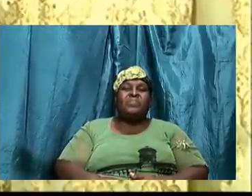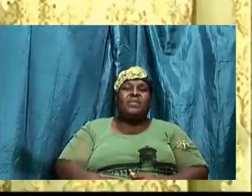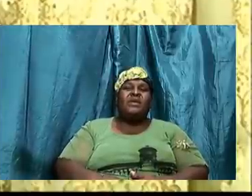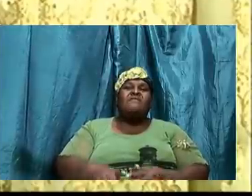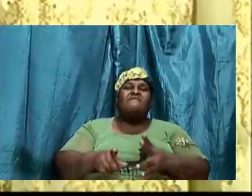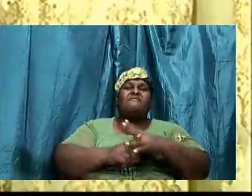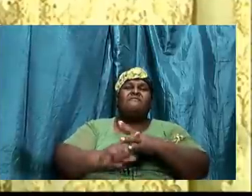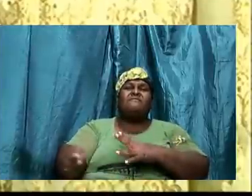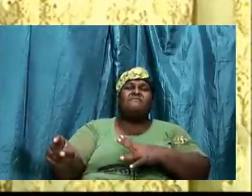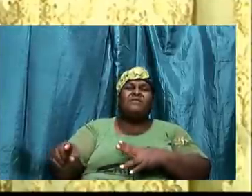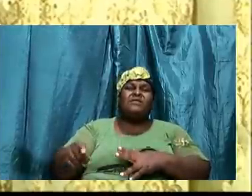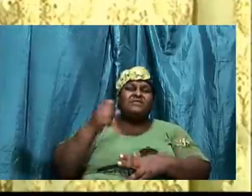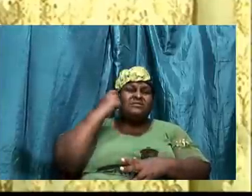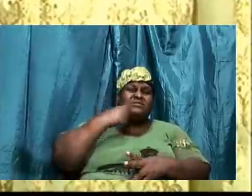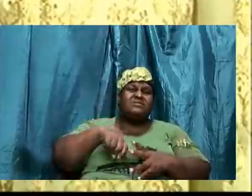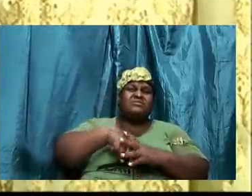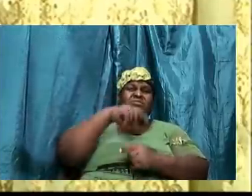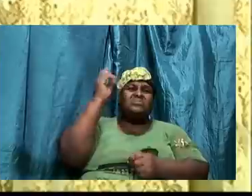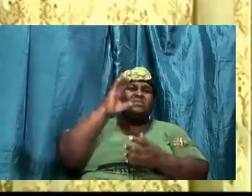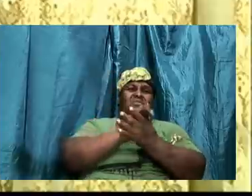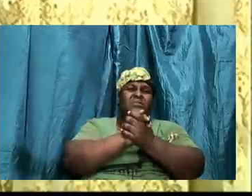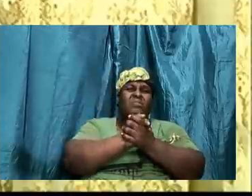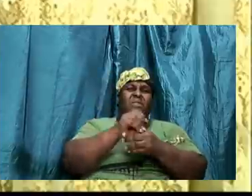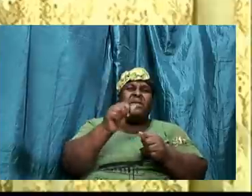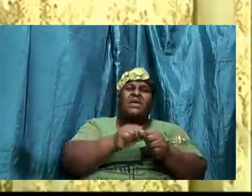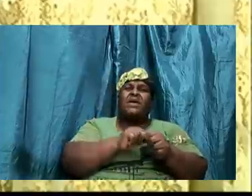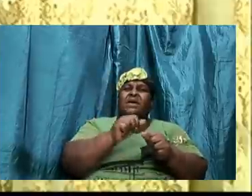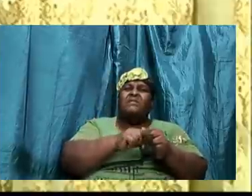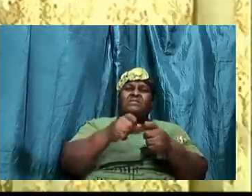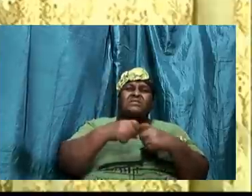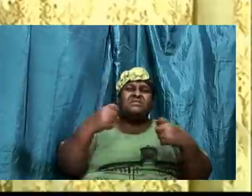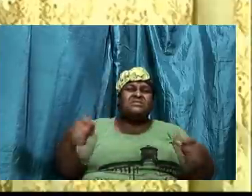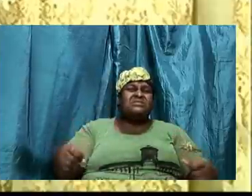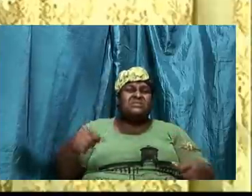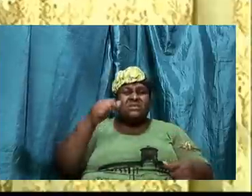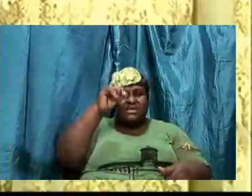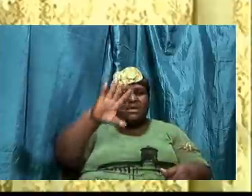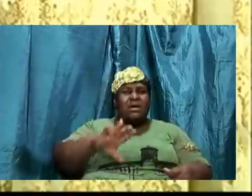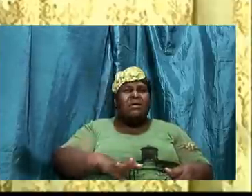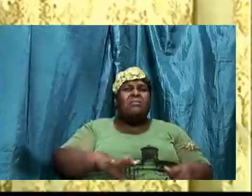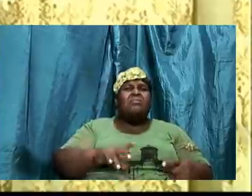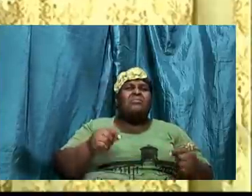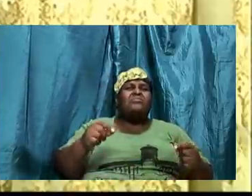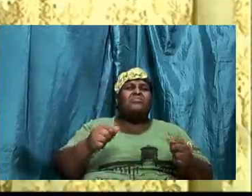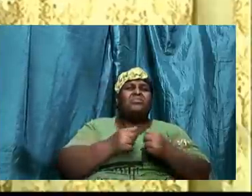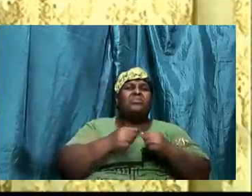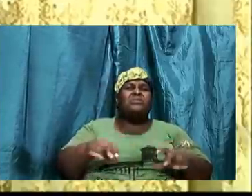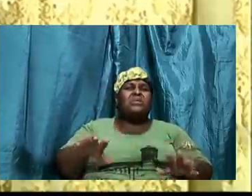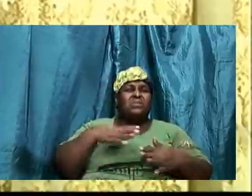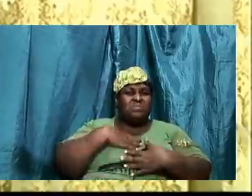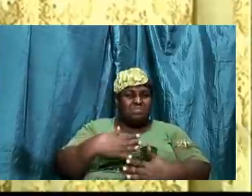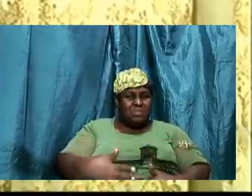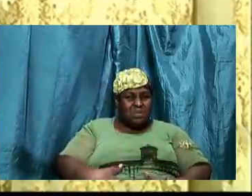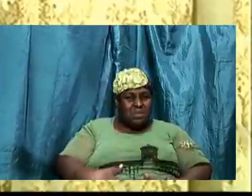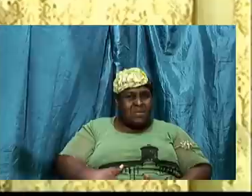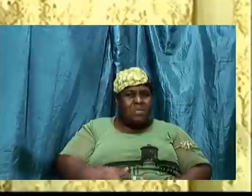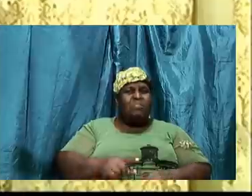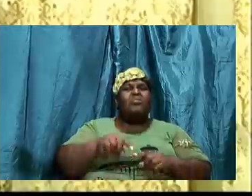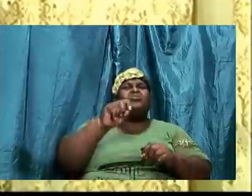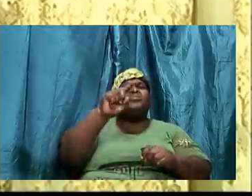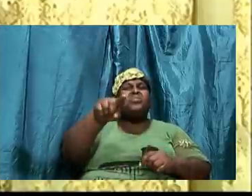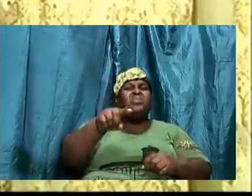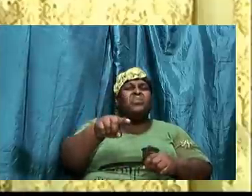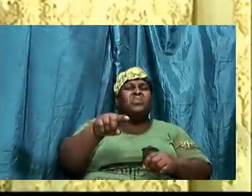Flee fornication. Every sin that a man doeth is without the body, but he that committed